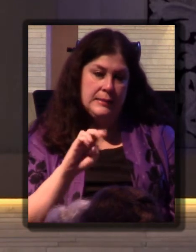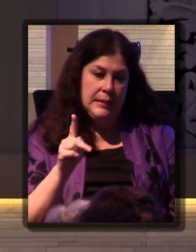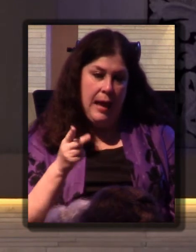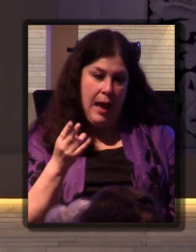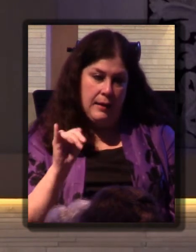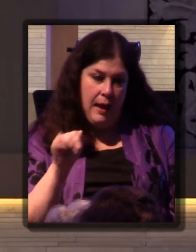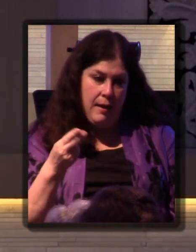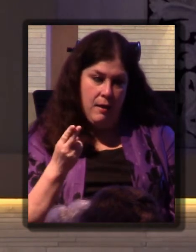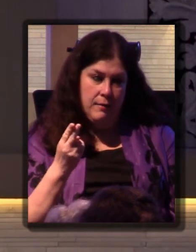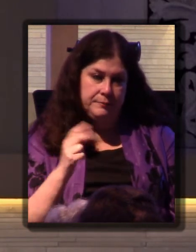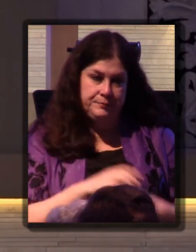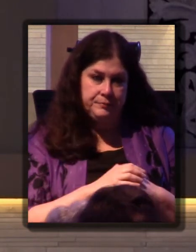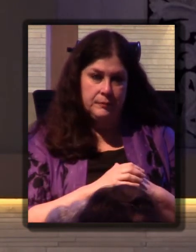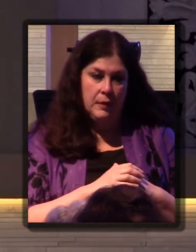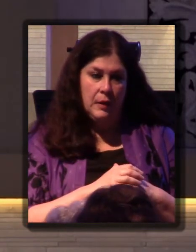Hezekiah,